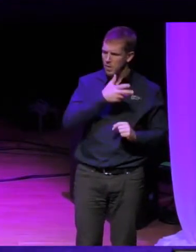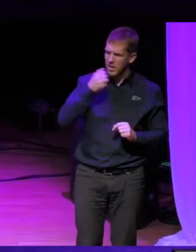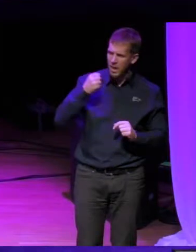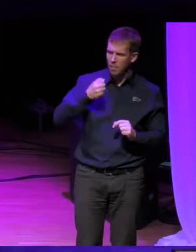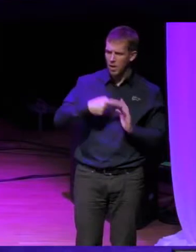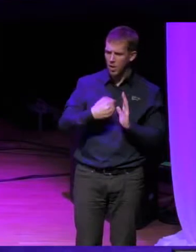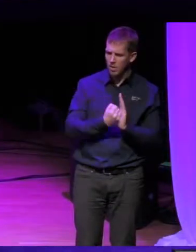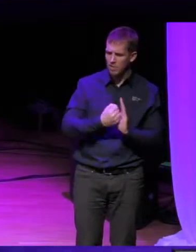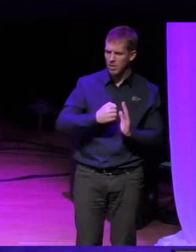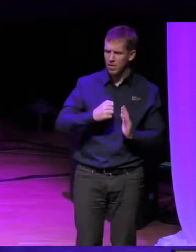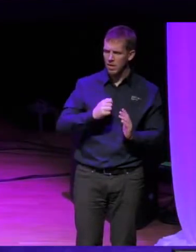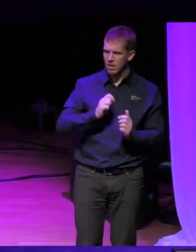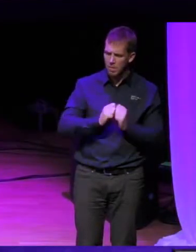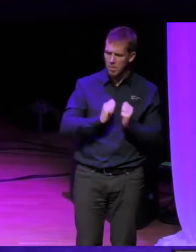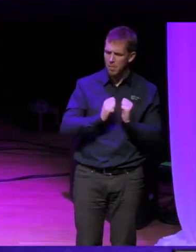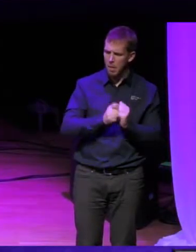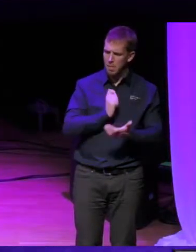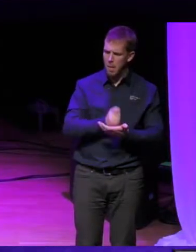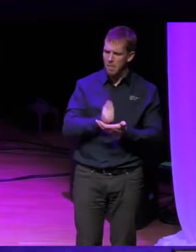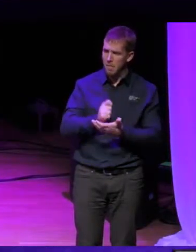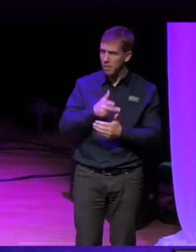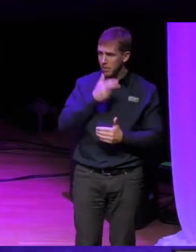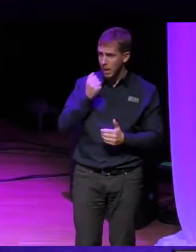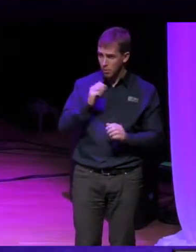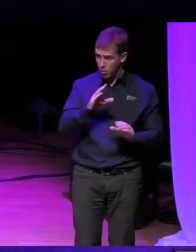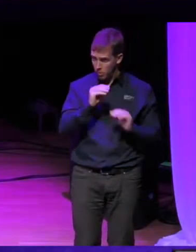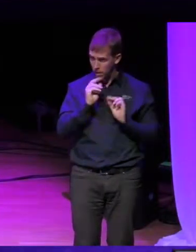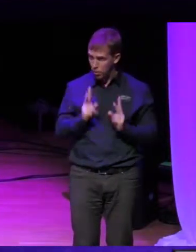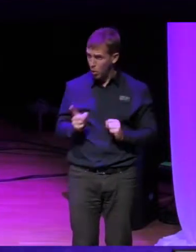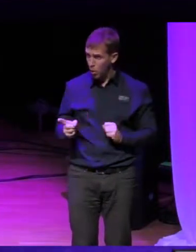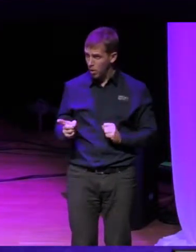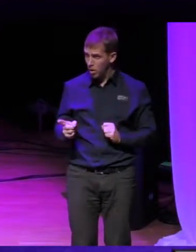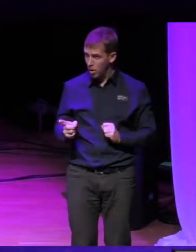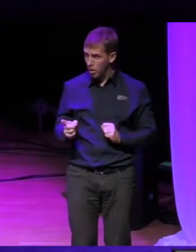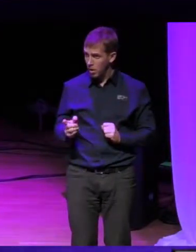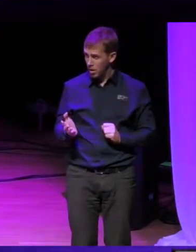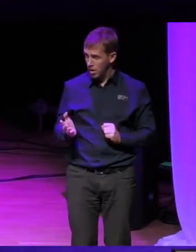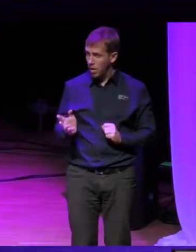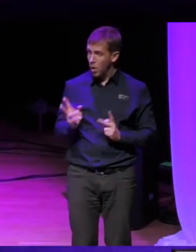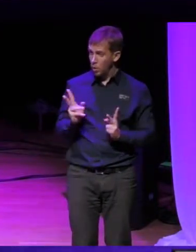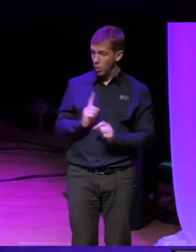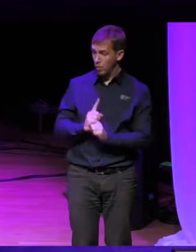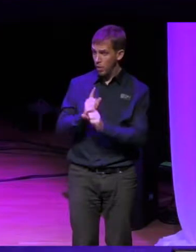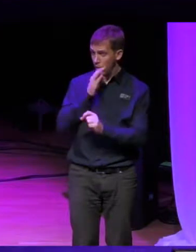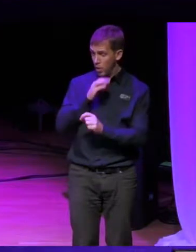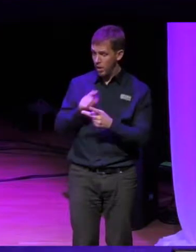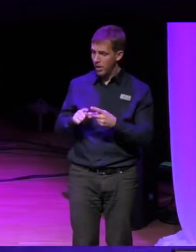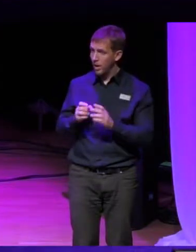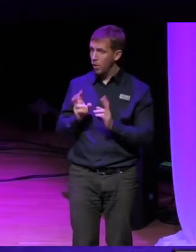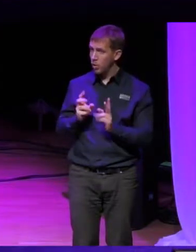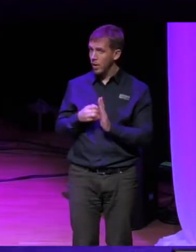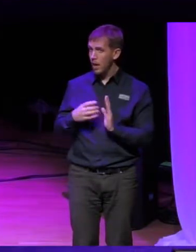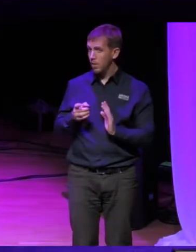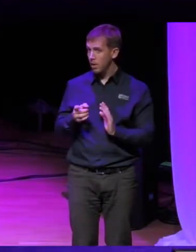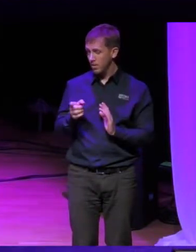and make a change as quickly as possible? And a follow-up question to that, is that also why you talk